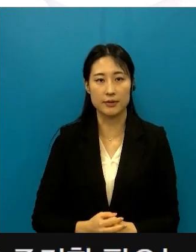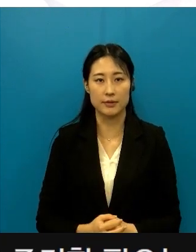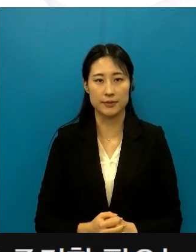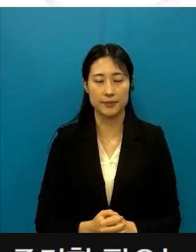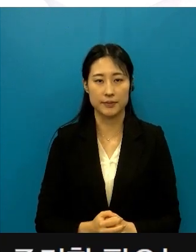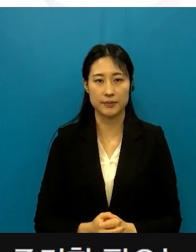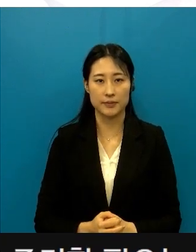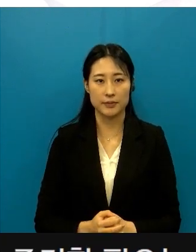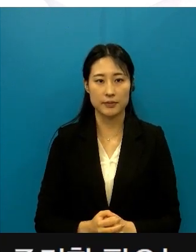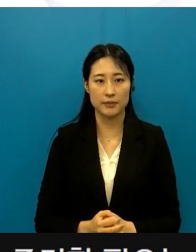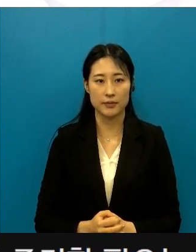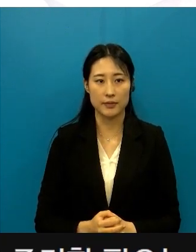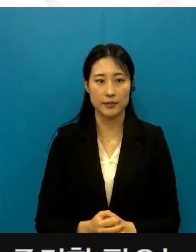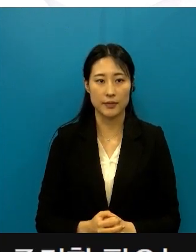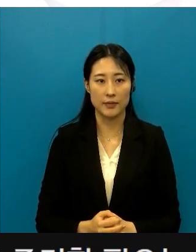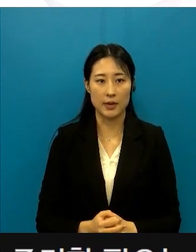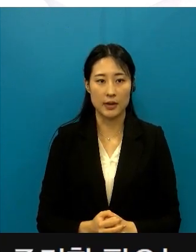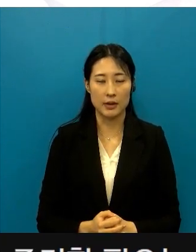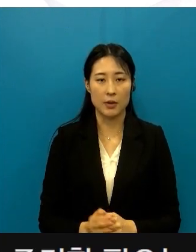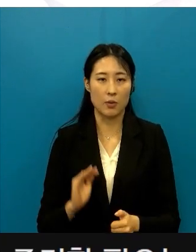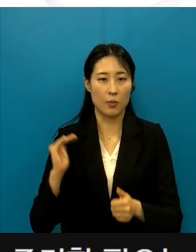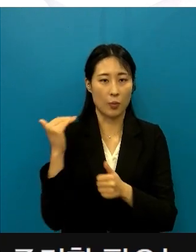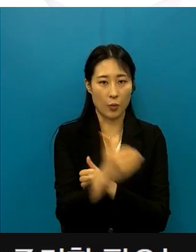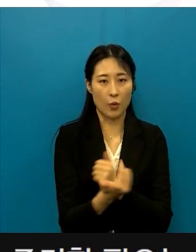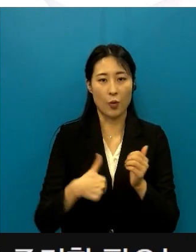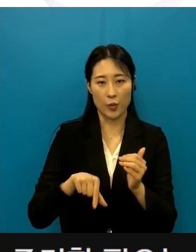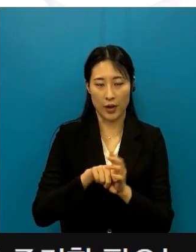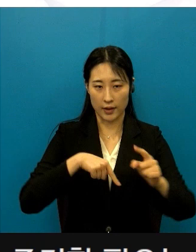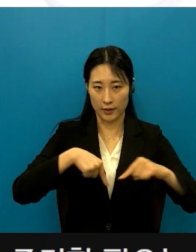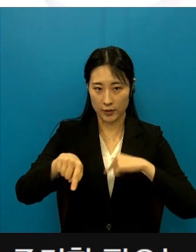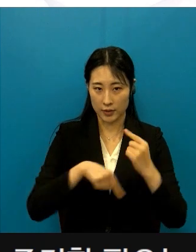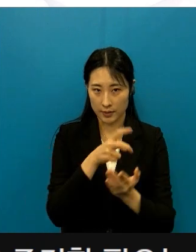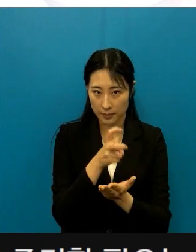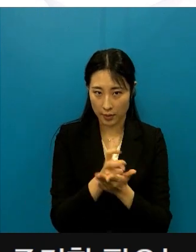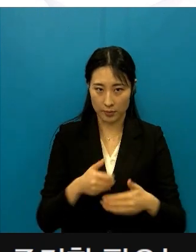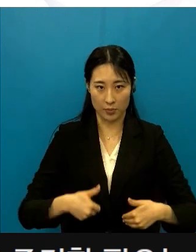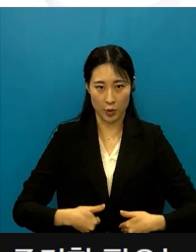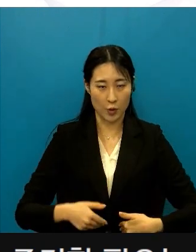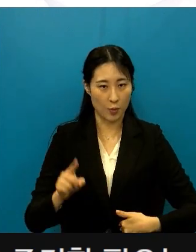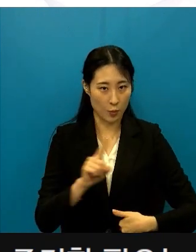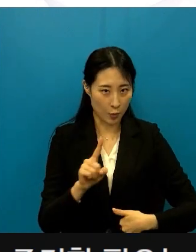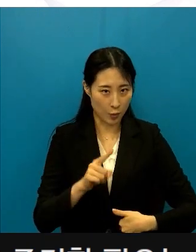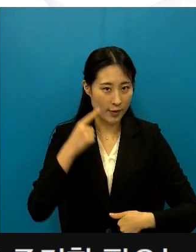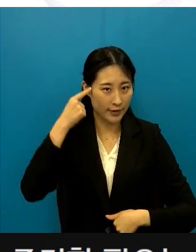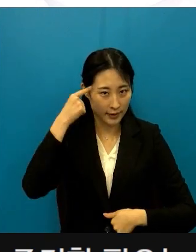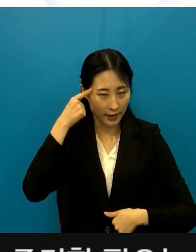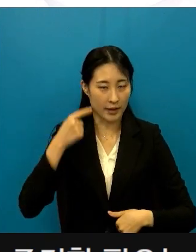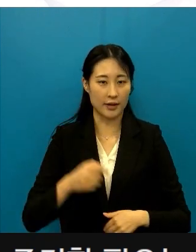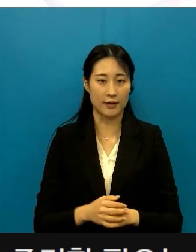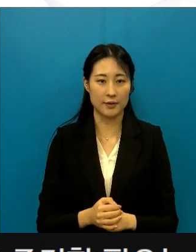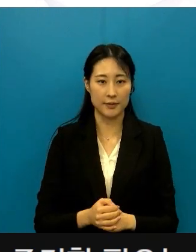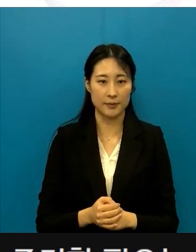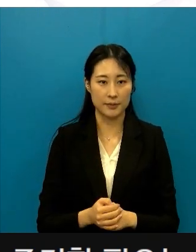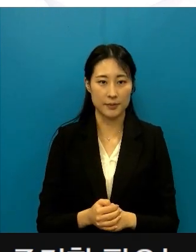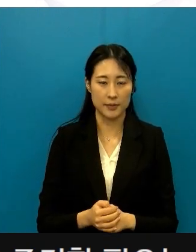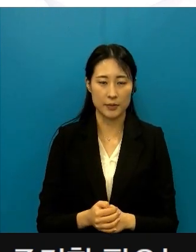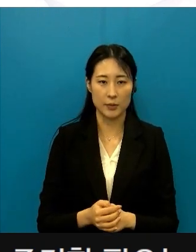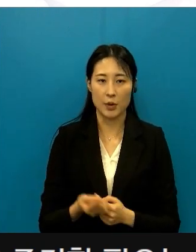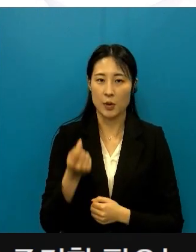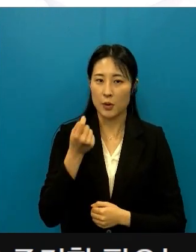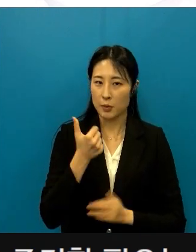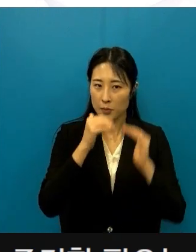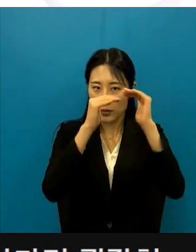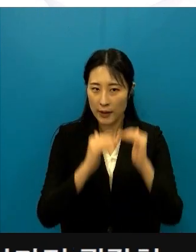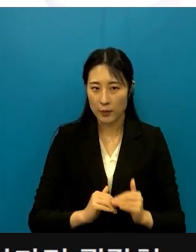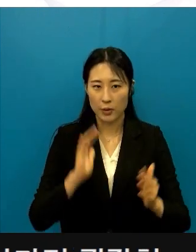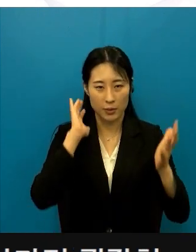that? I think that this various policies complex is needed.